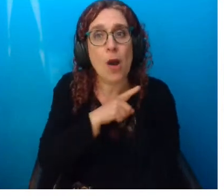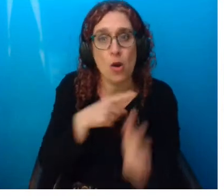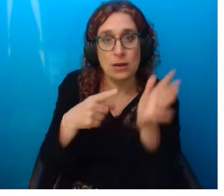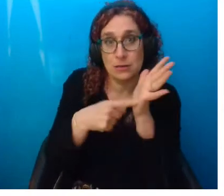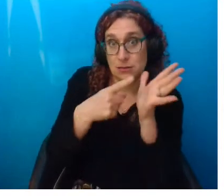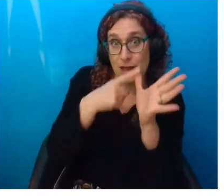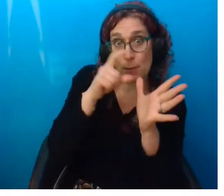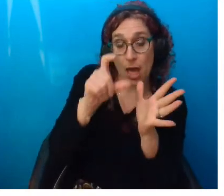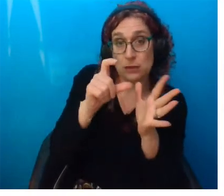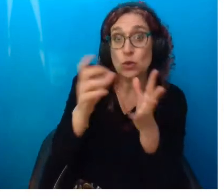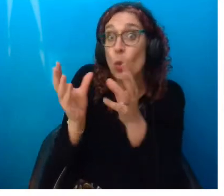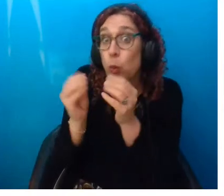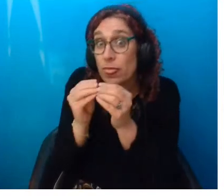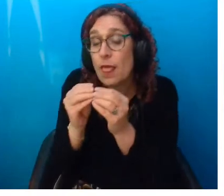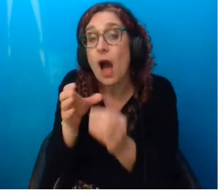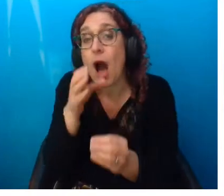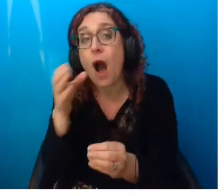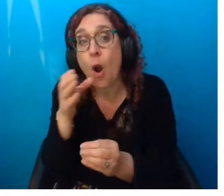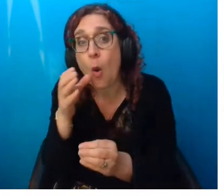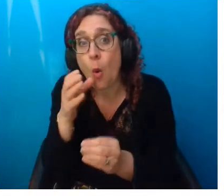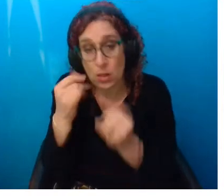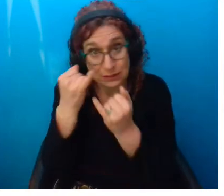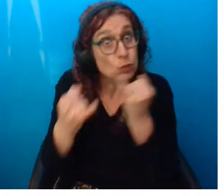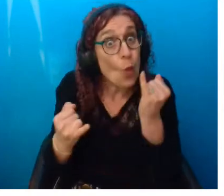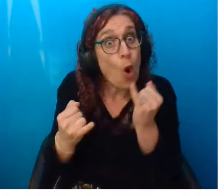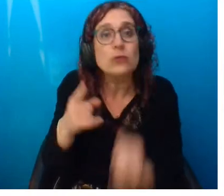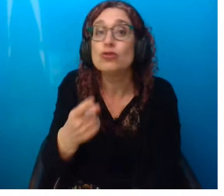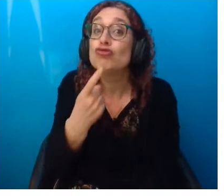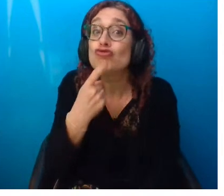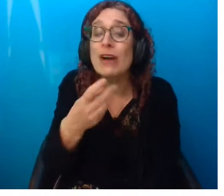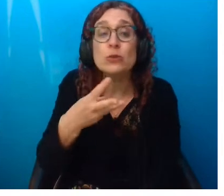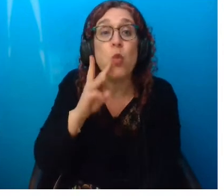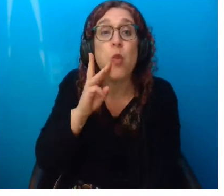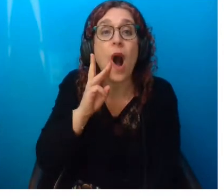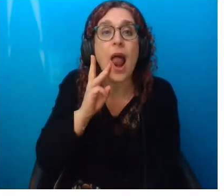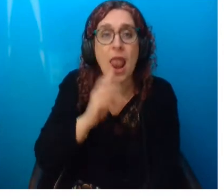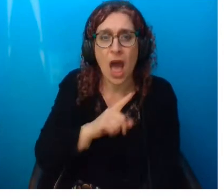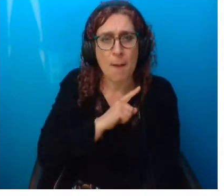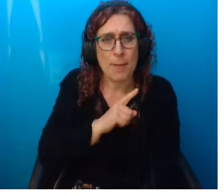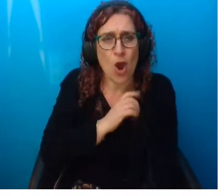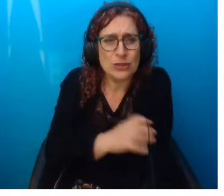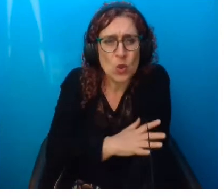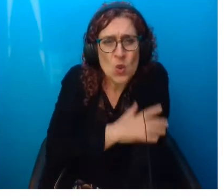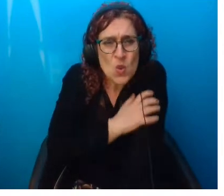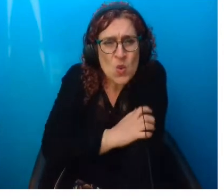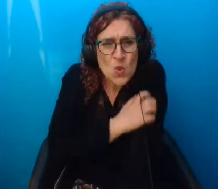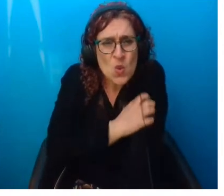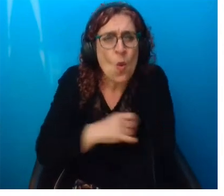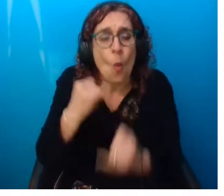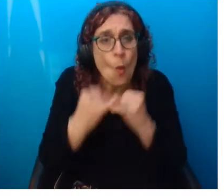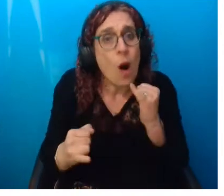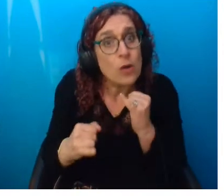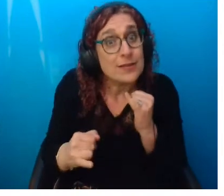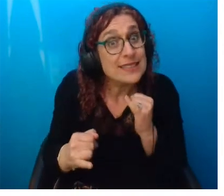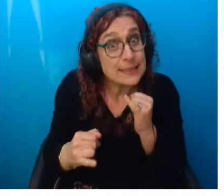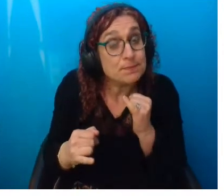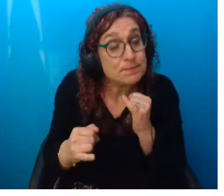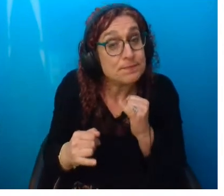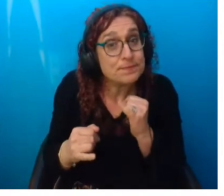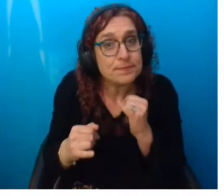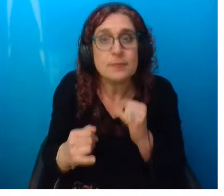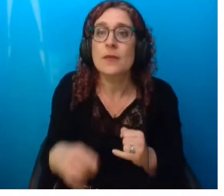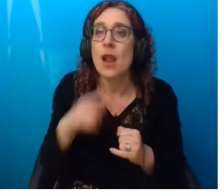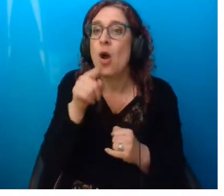alcohol, particularly the likes of red wine, that burning is much more marked. And, if individuals